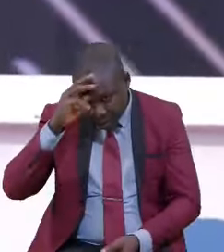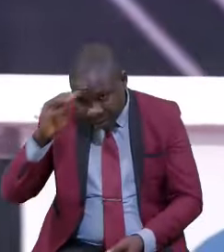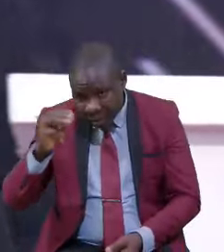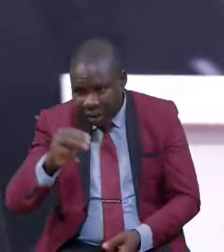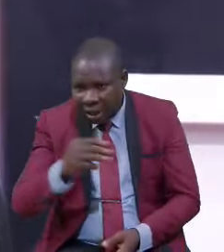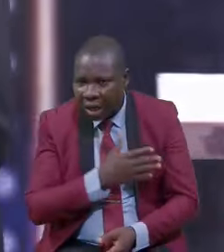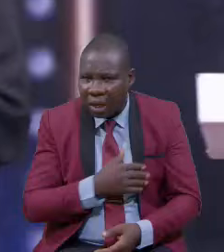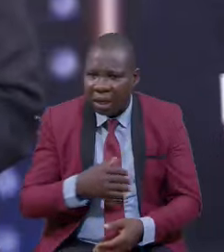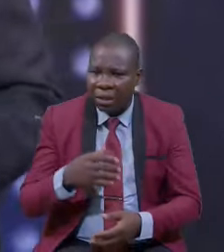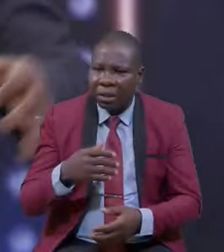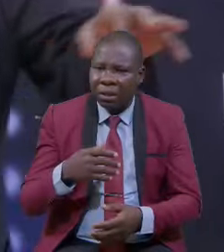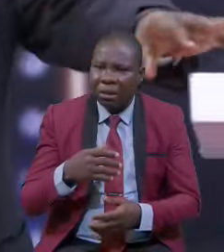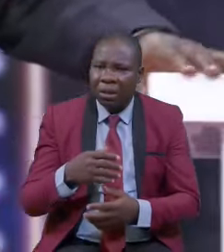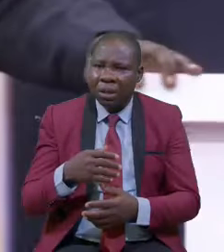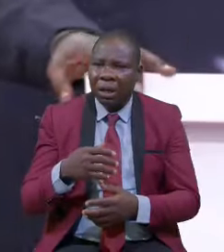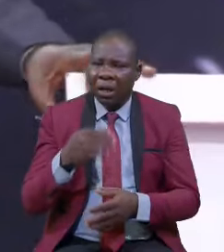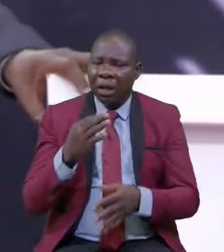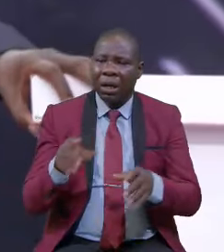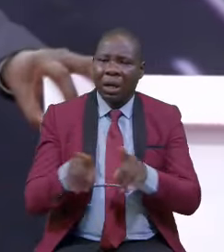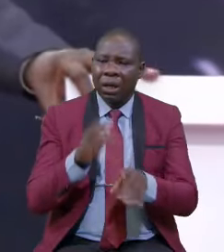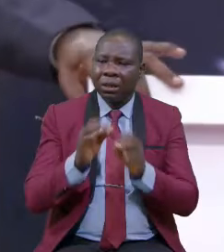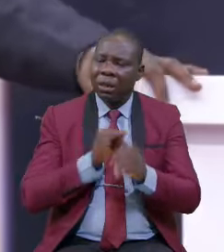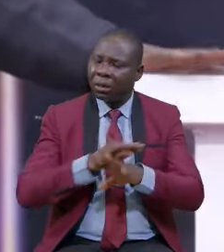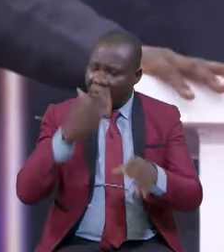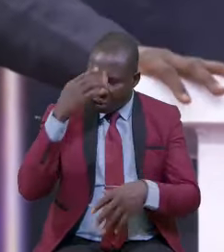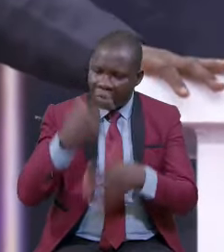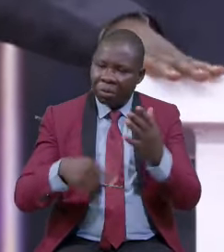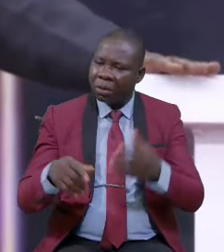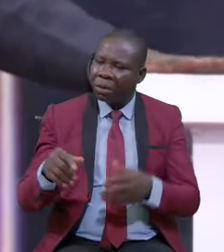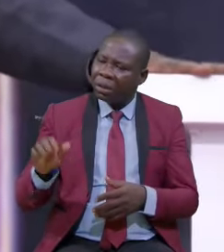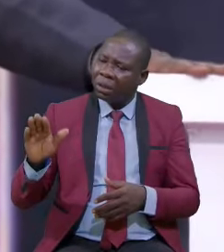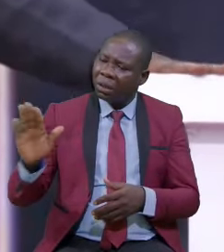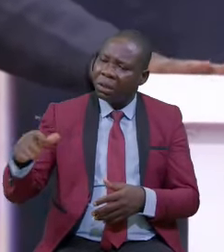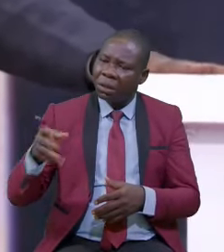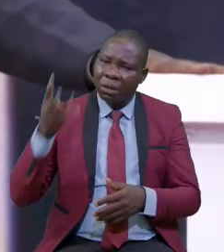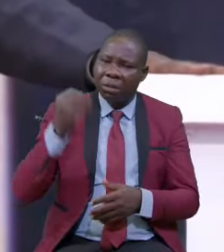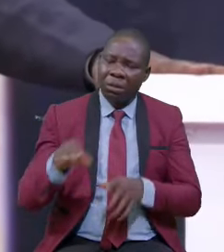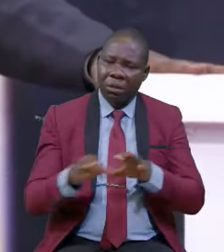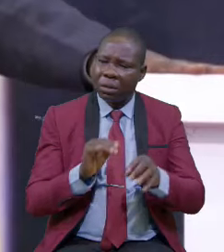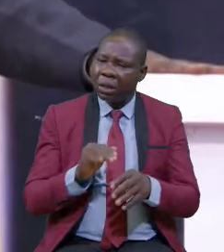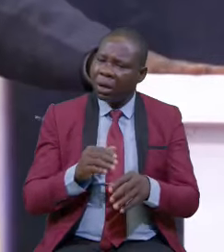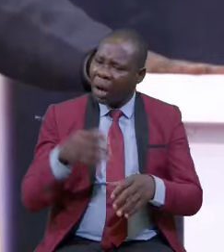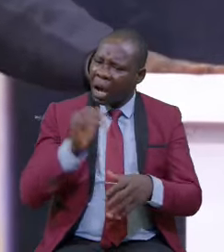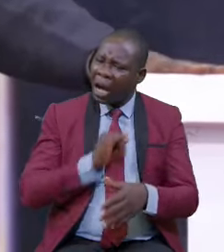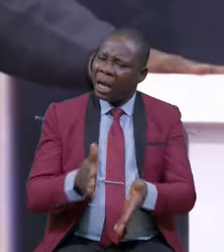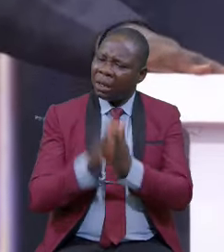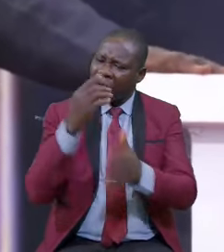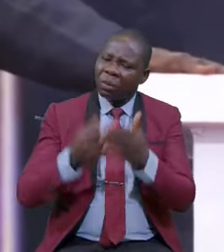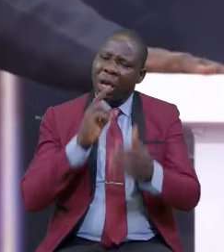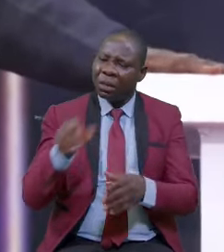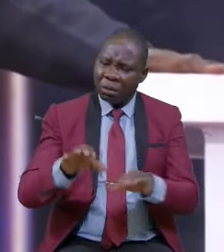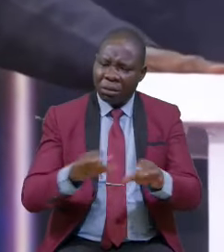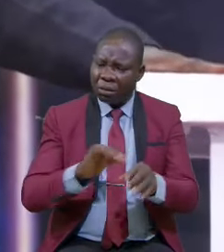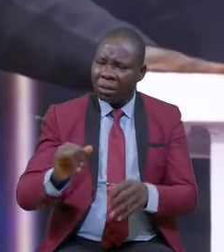I didn't know what she was doing. I said, what are you doing? Oh, he said, I'm worshiping my God. I said, where is that God? He said, look at